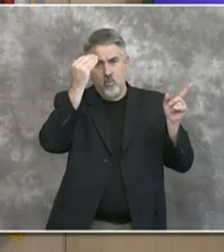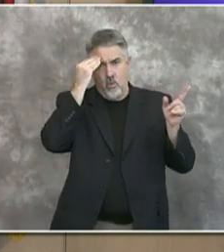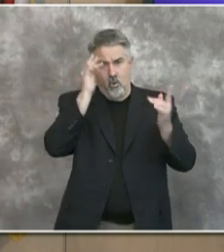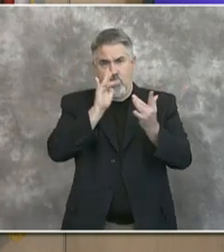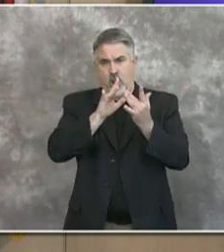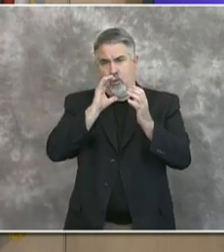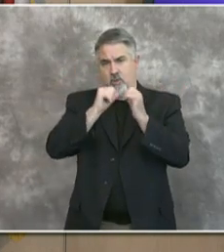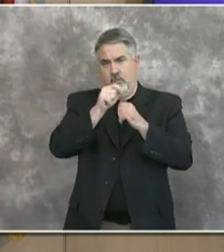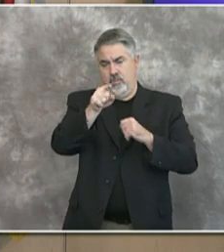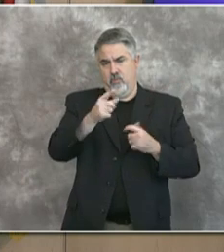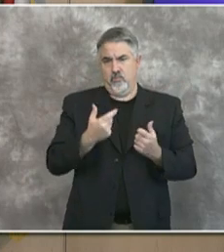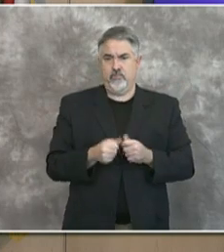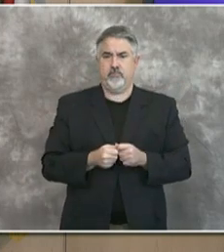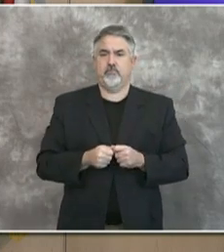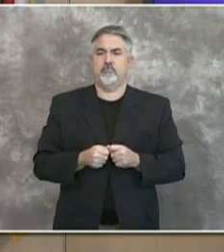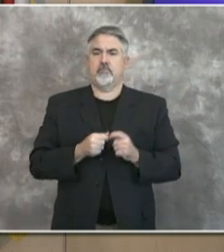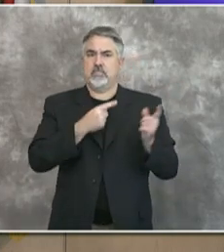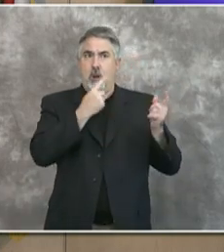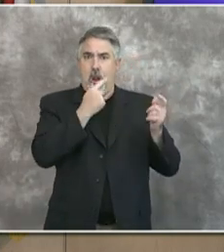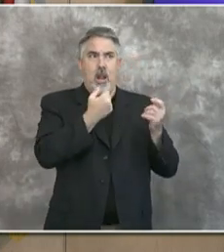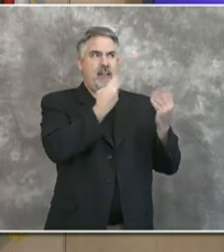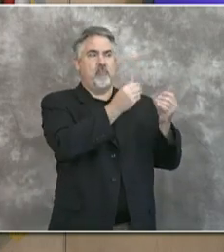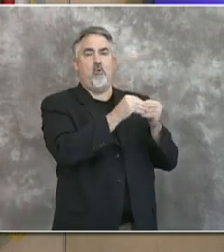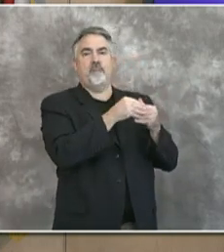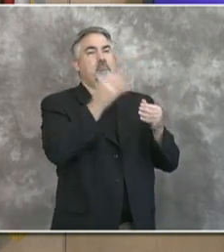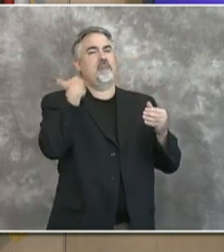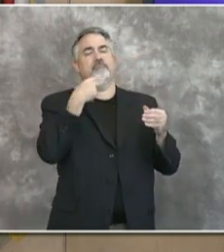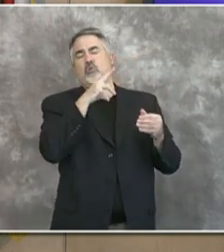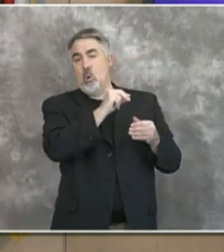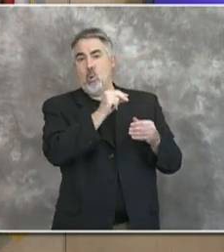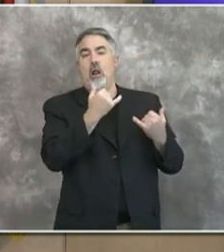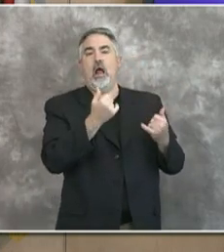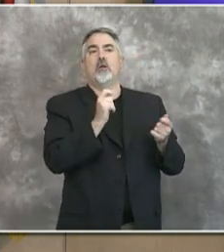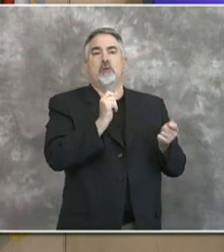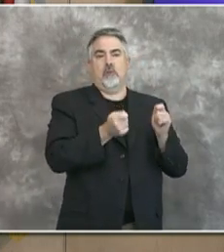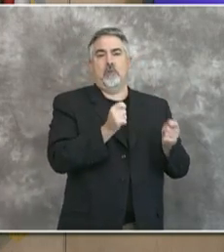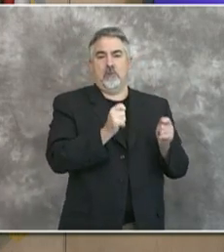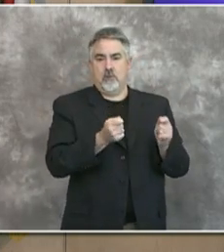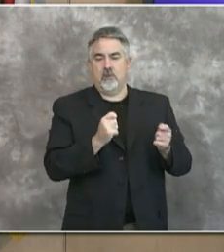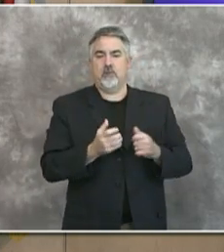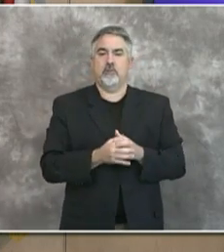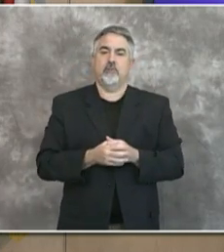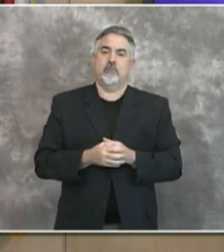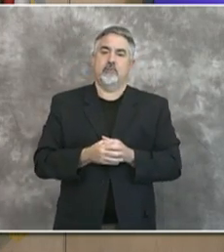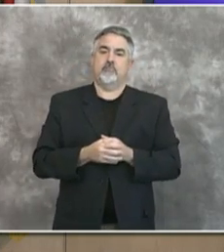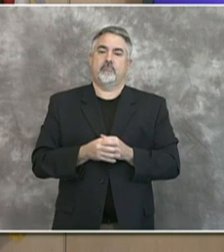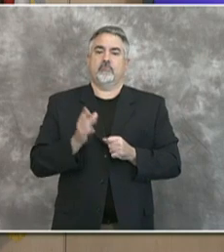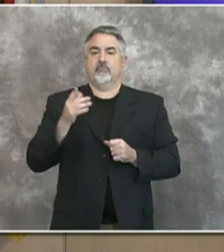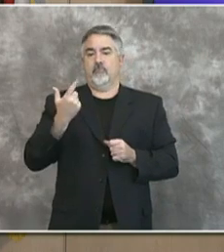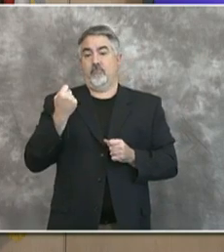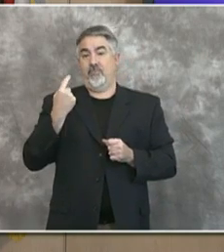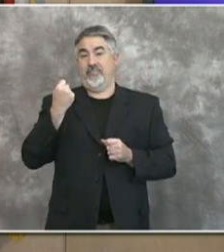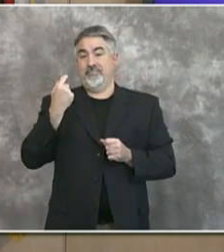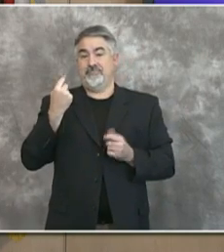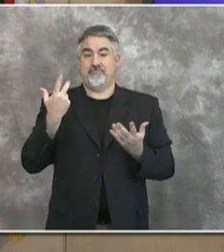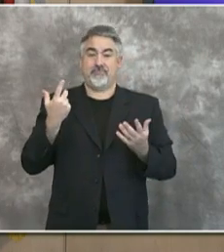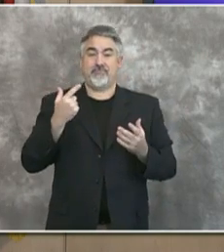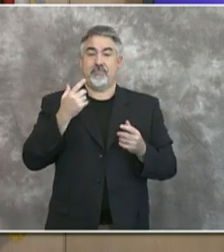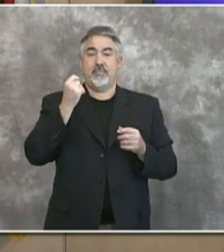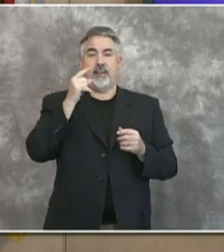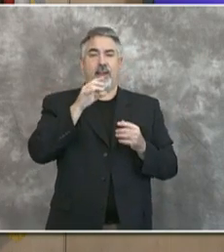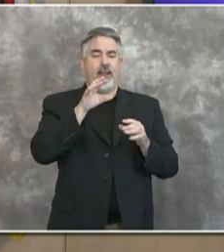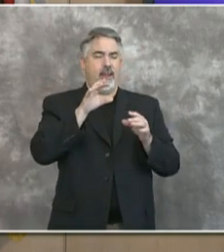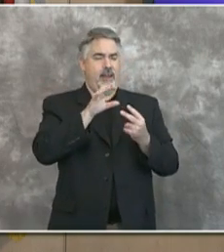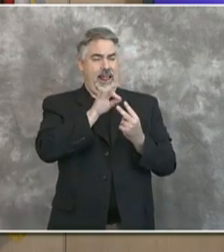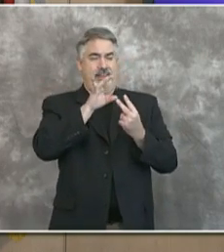flexibility to do things. Sometimes things that we consider elective are essential. Sometimes